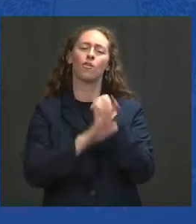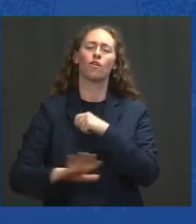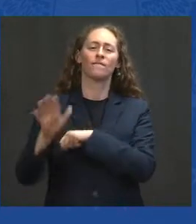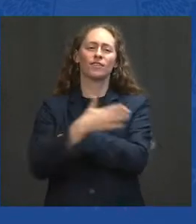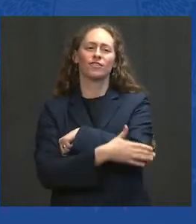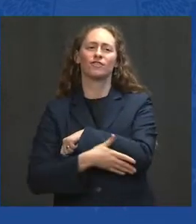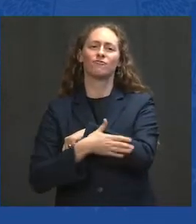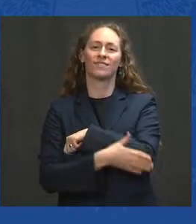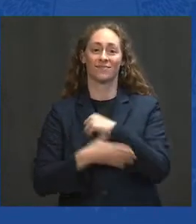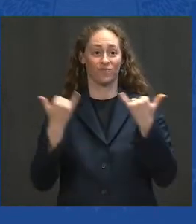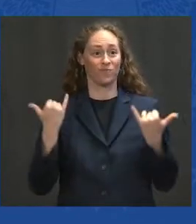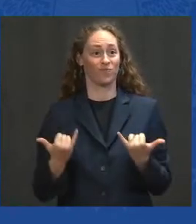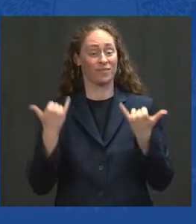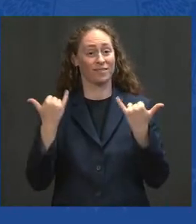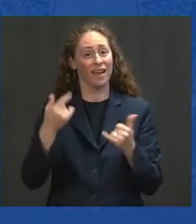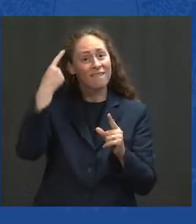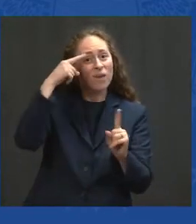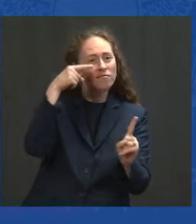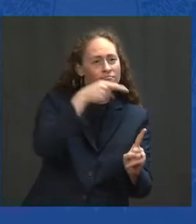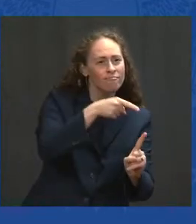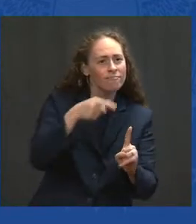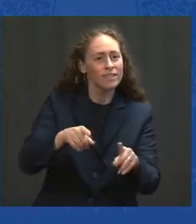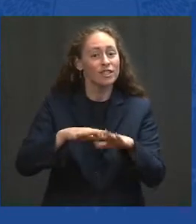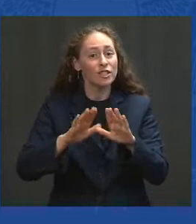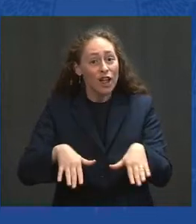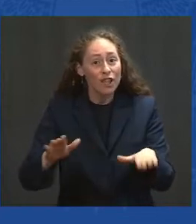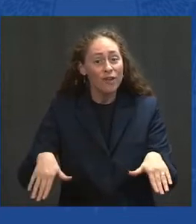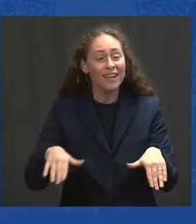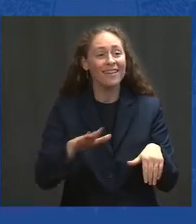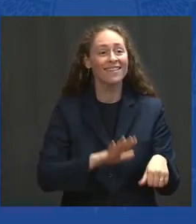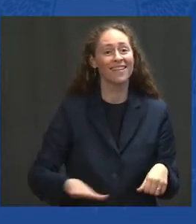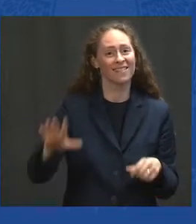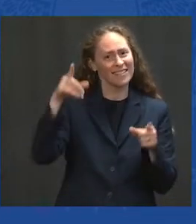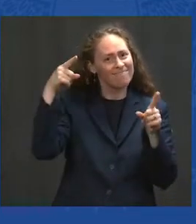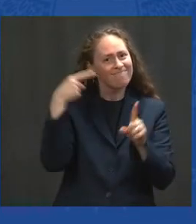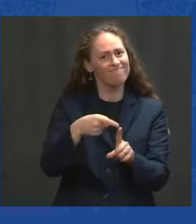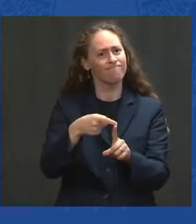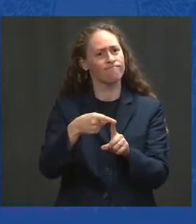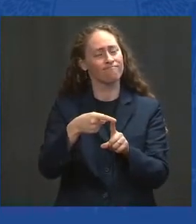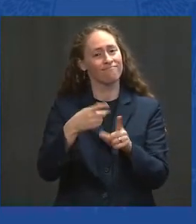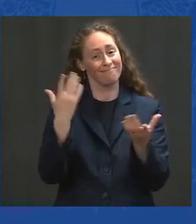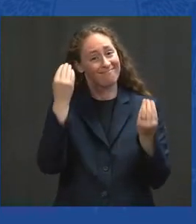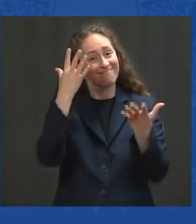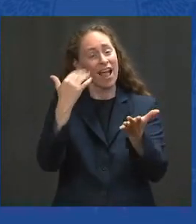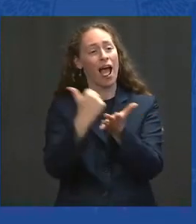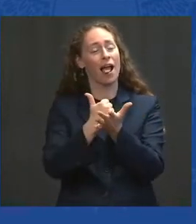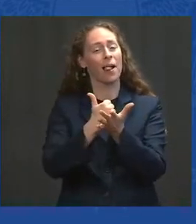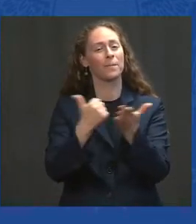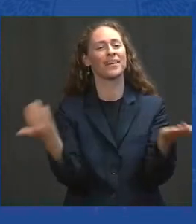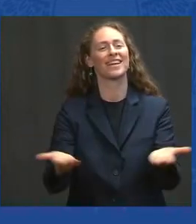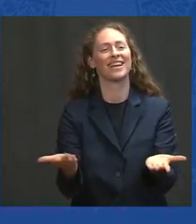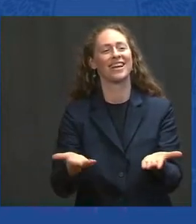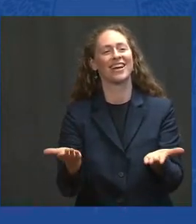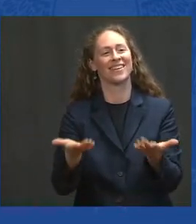for children all over our country, help is here. It is a good day,